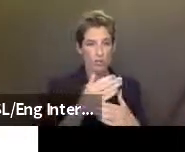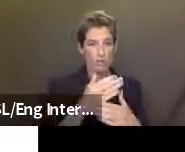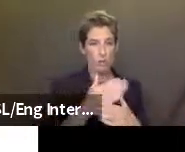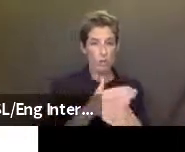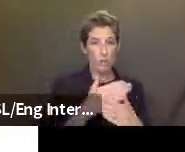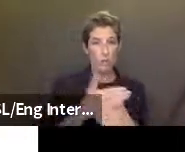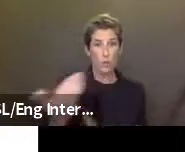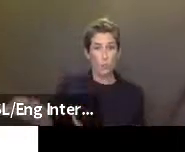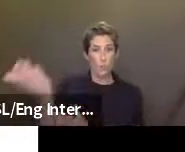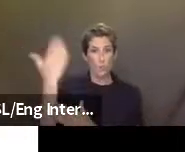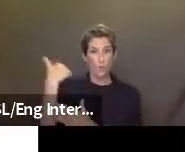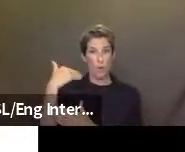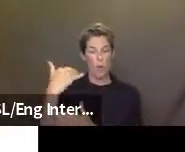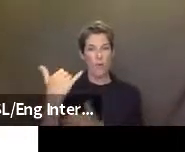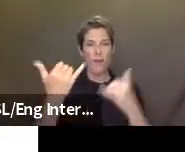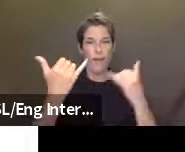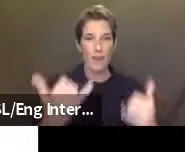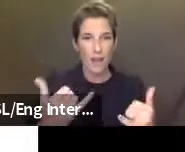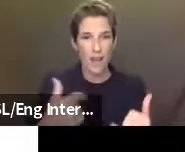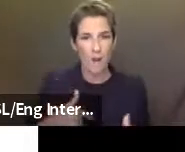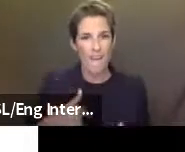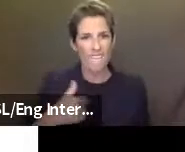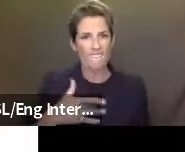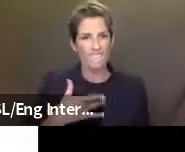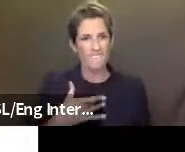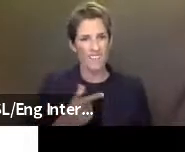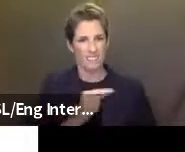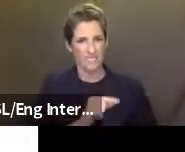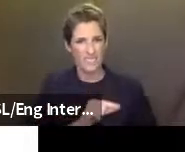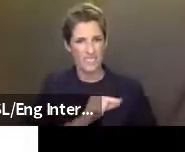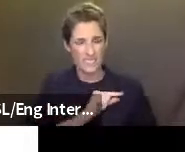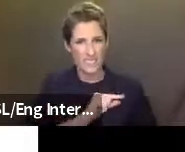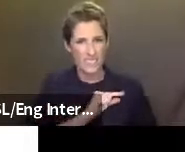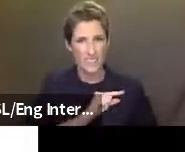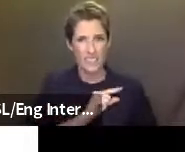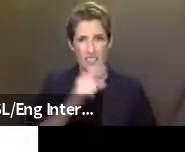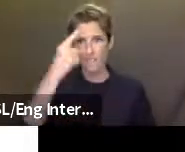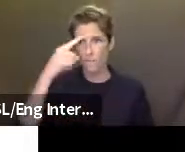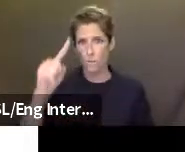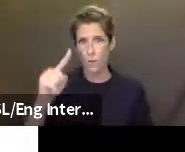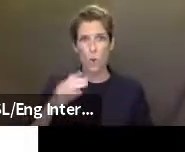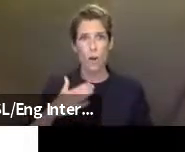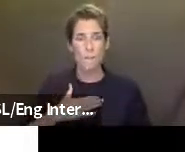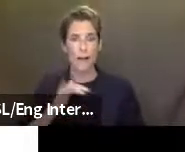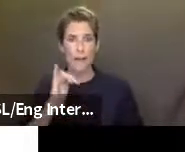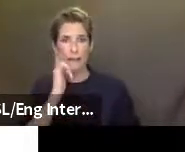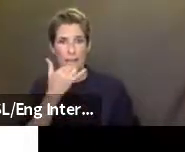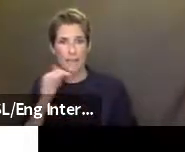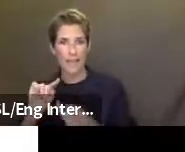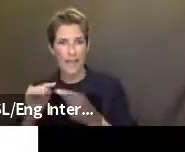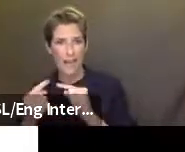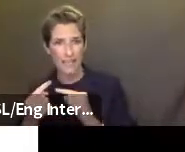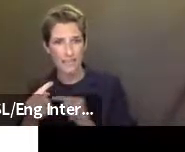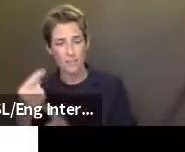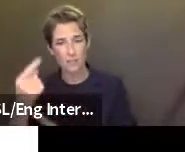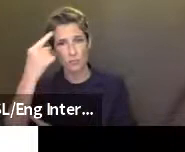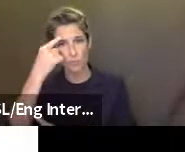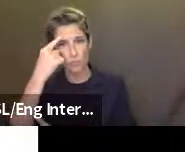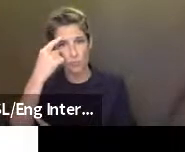for having been so responsible for a transformative accident. Neurologists, you can go to slide one now.